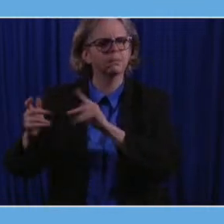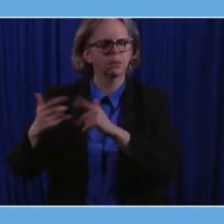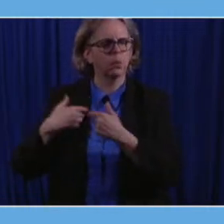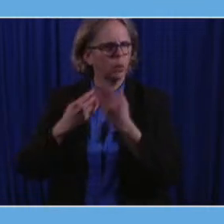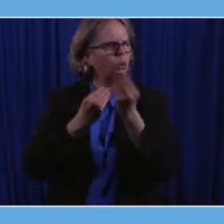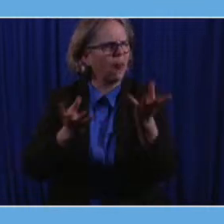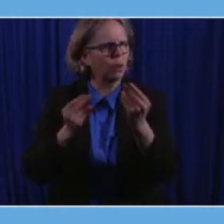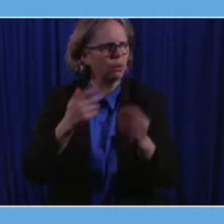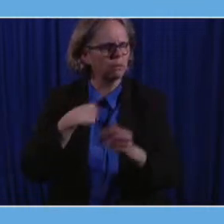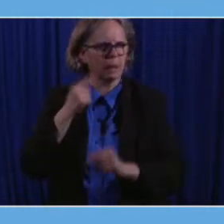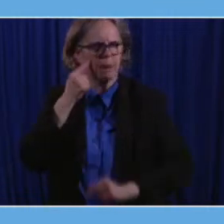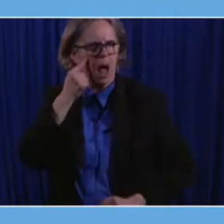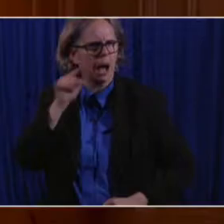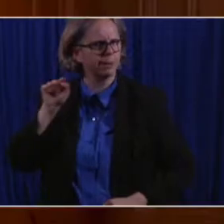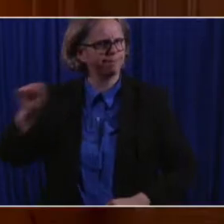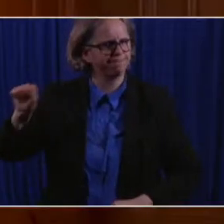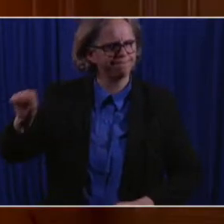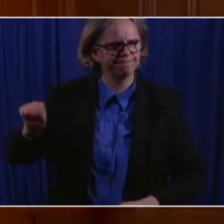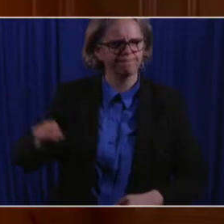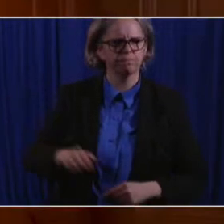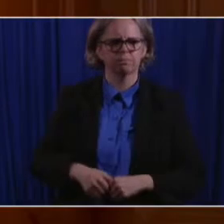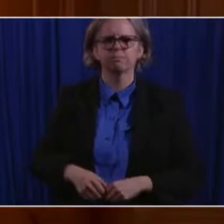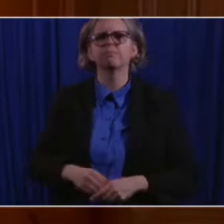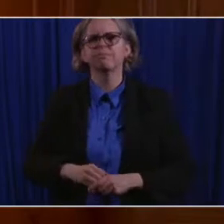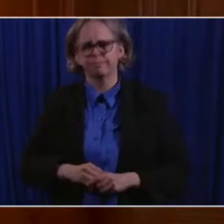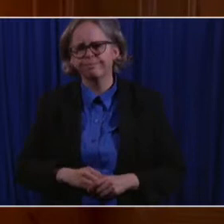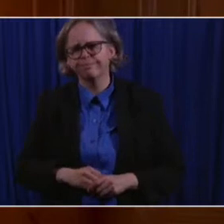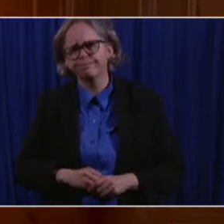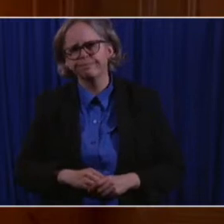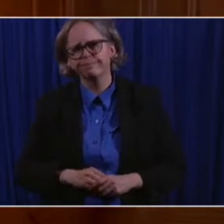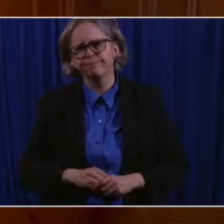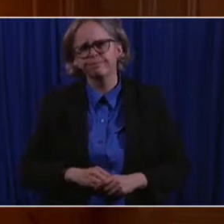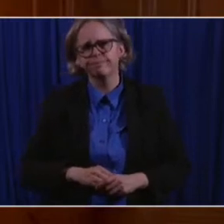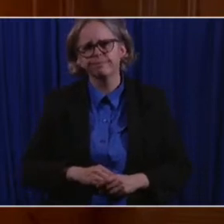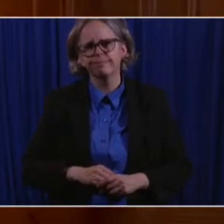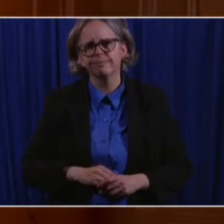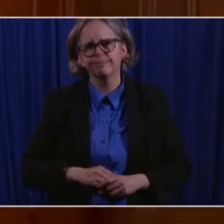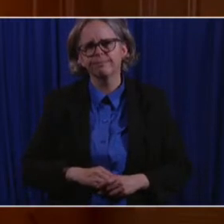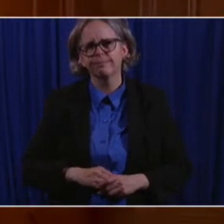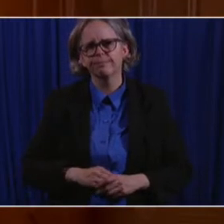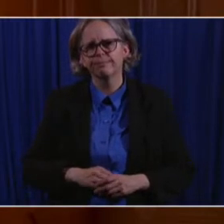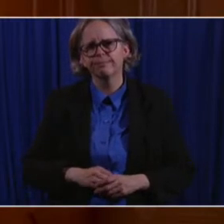here one way or the other. Eric, we'll go to the next one. Anything else?